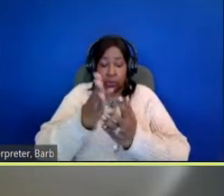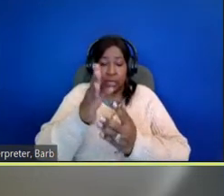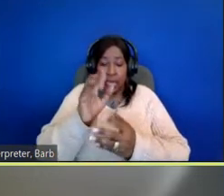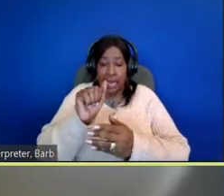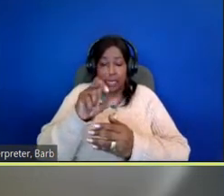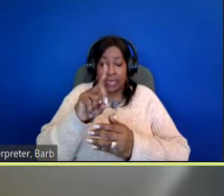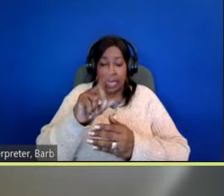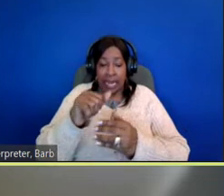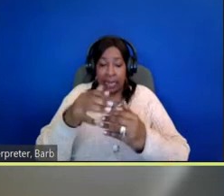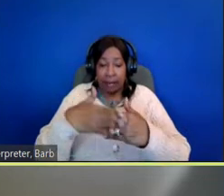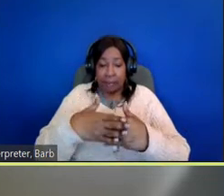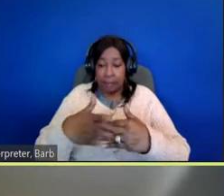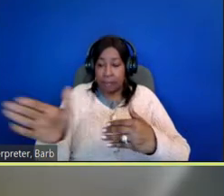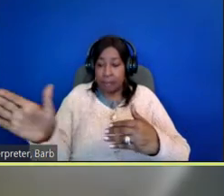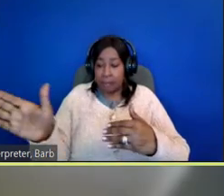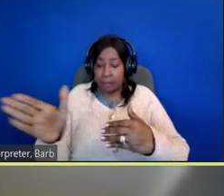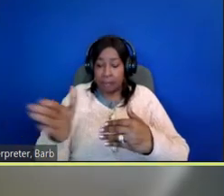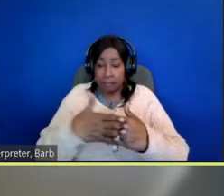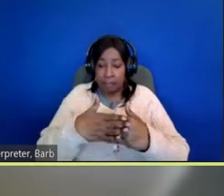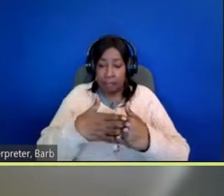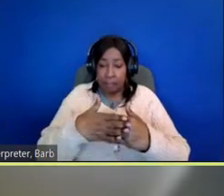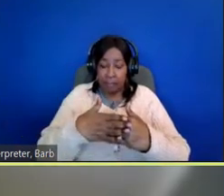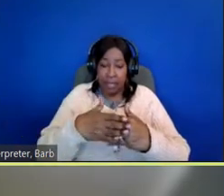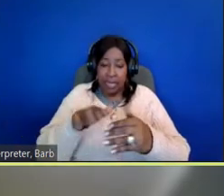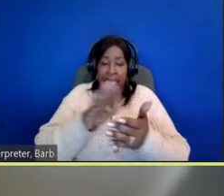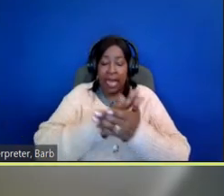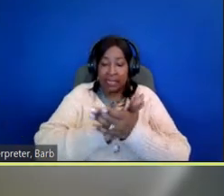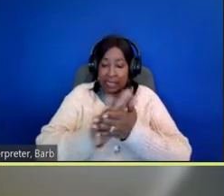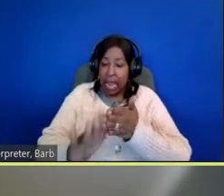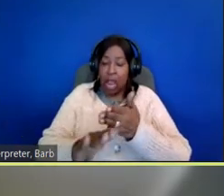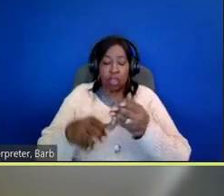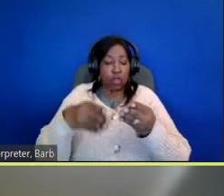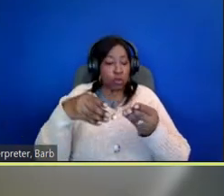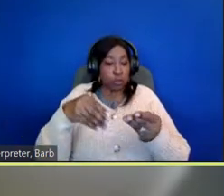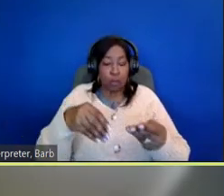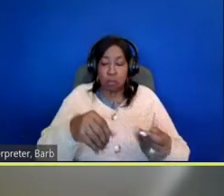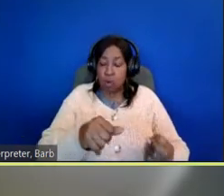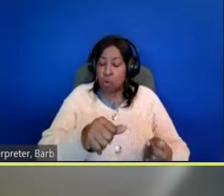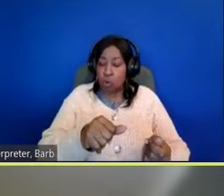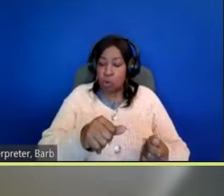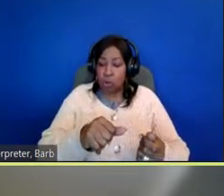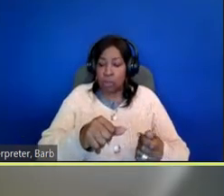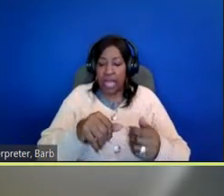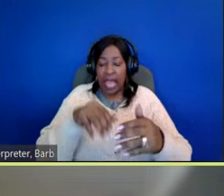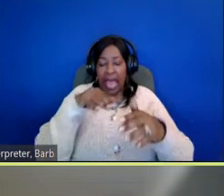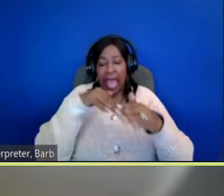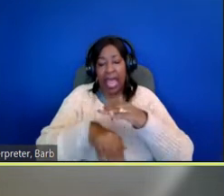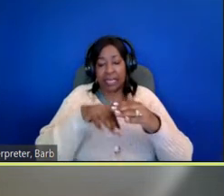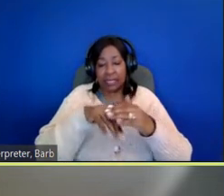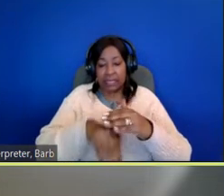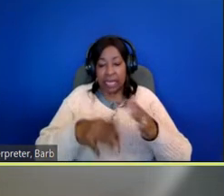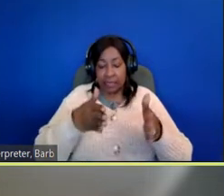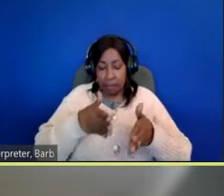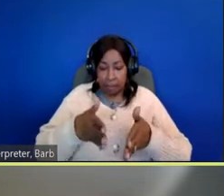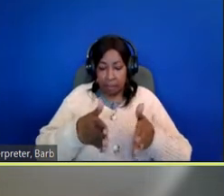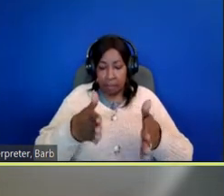the passenger elevator. So it's nice, smooth access path.